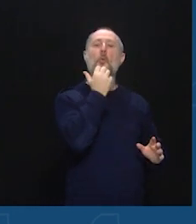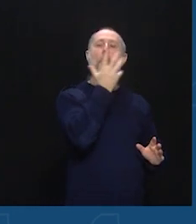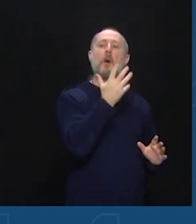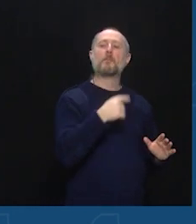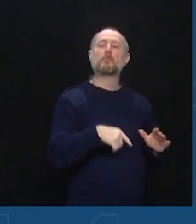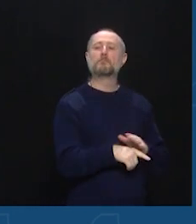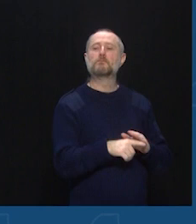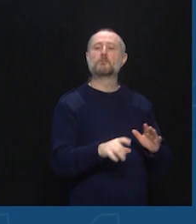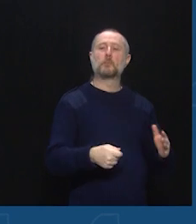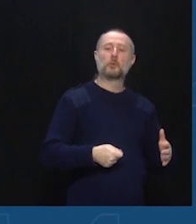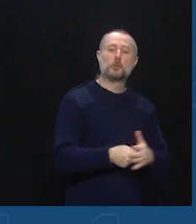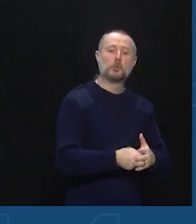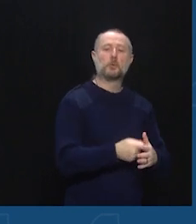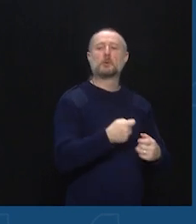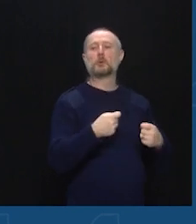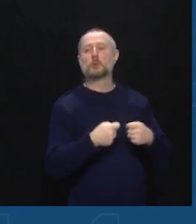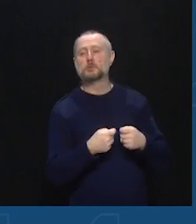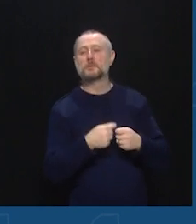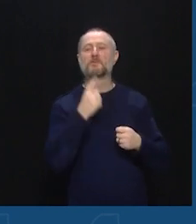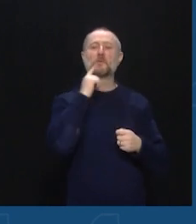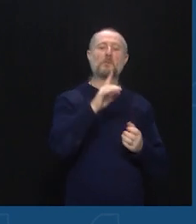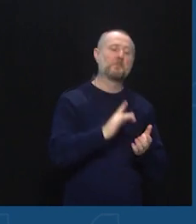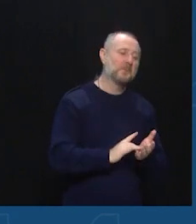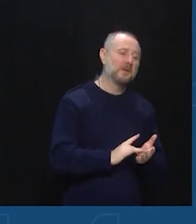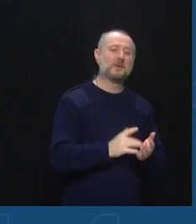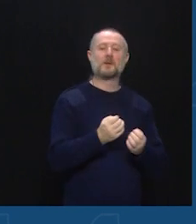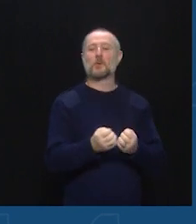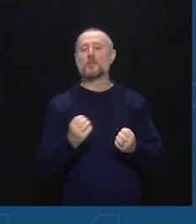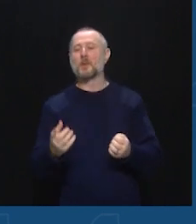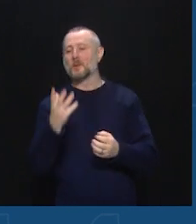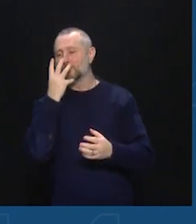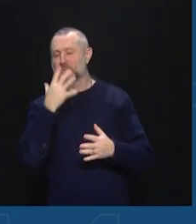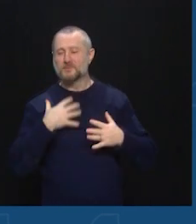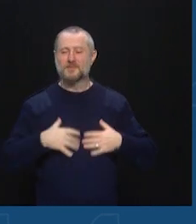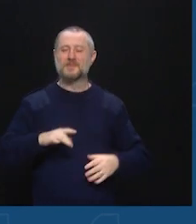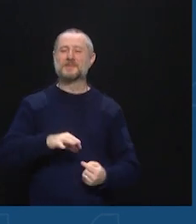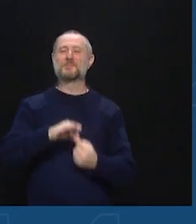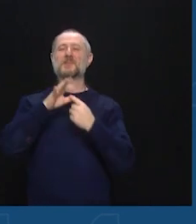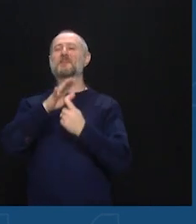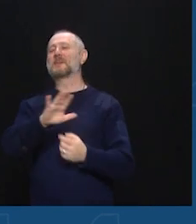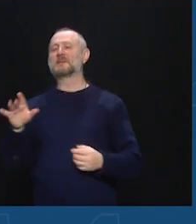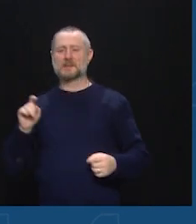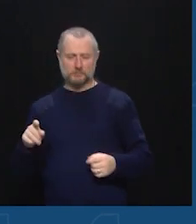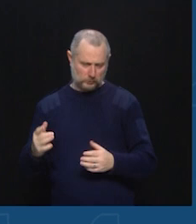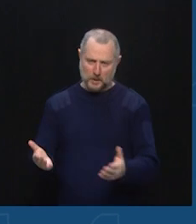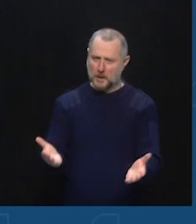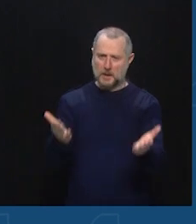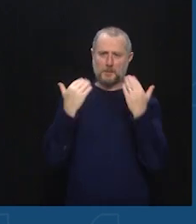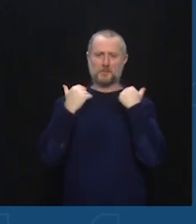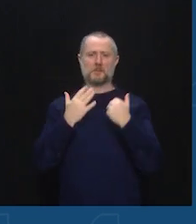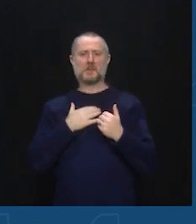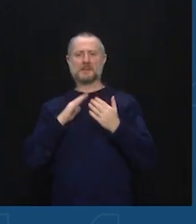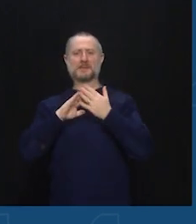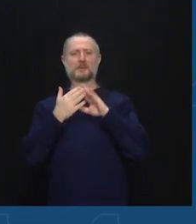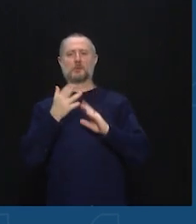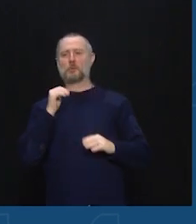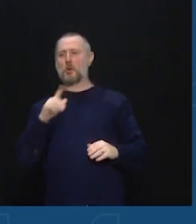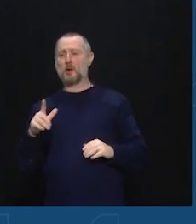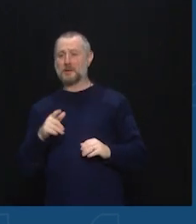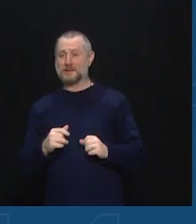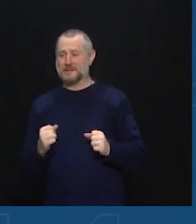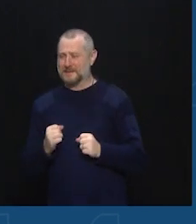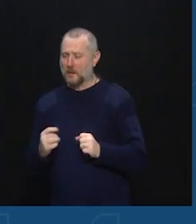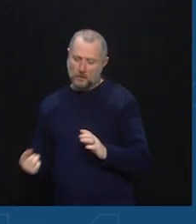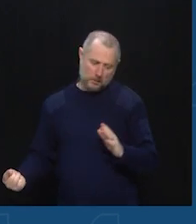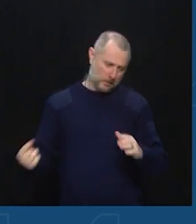electric for their medical device or any type of special needs, as well as warming needs. However, the